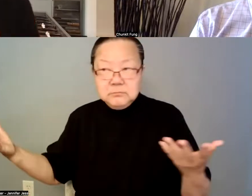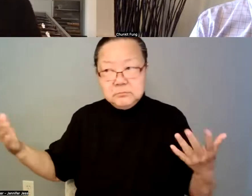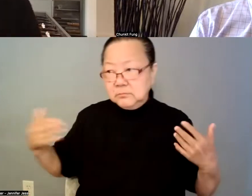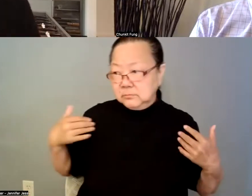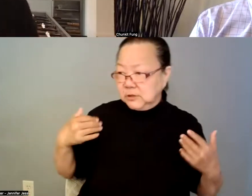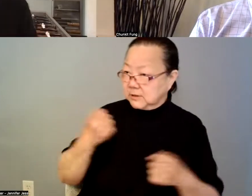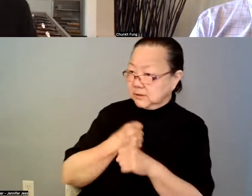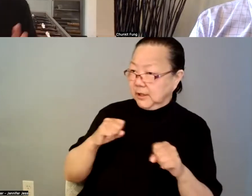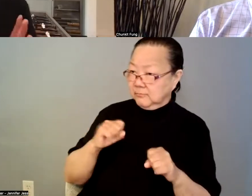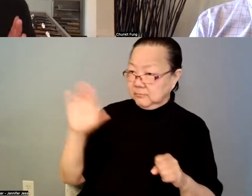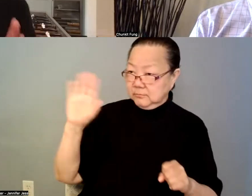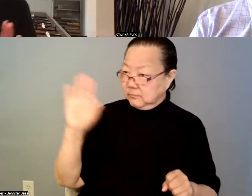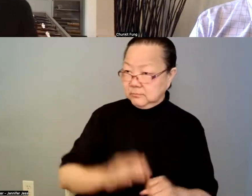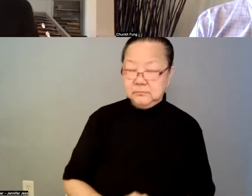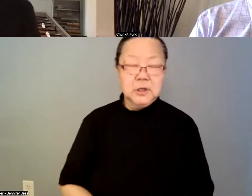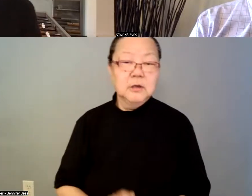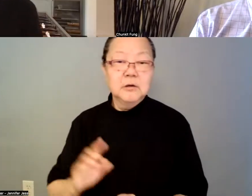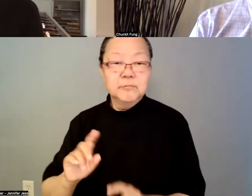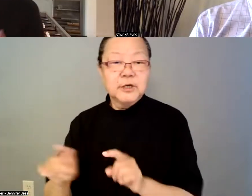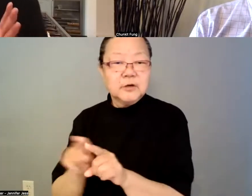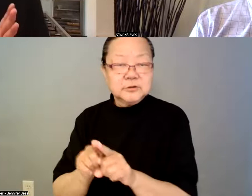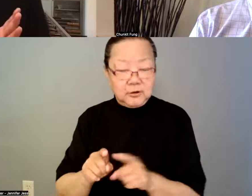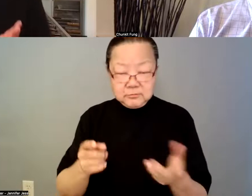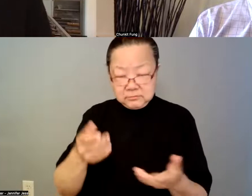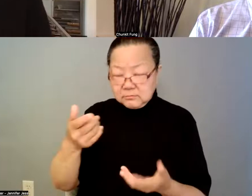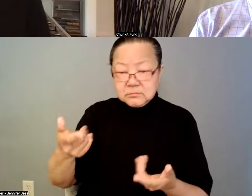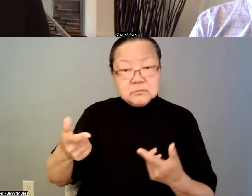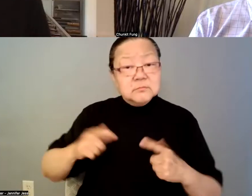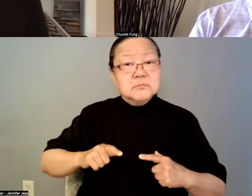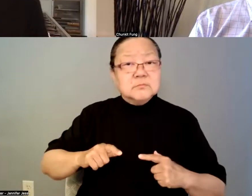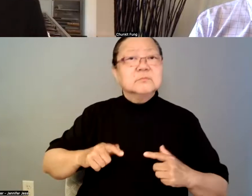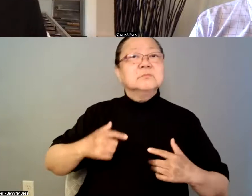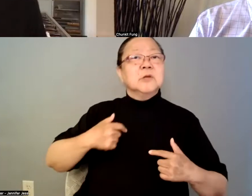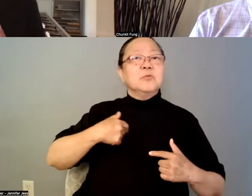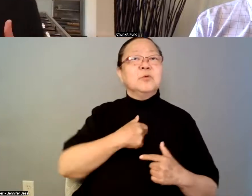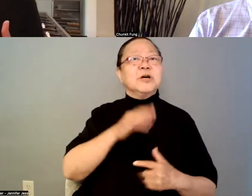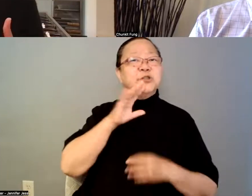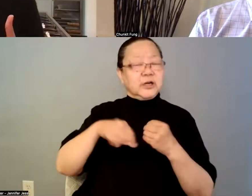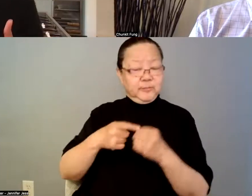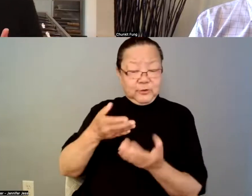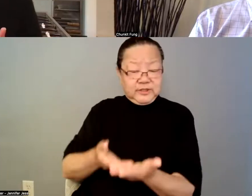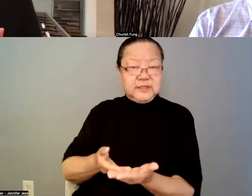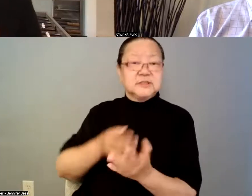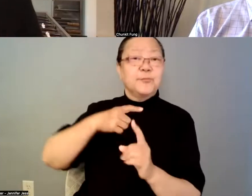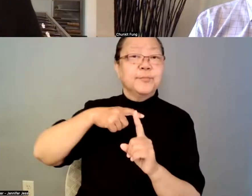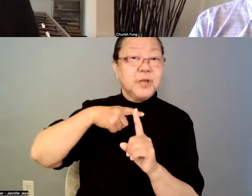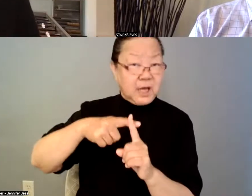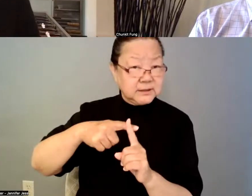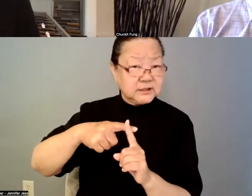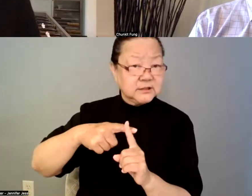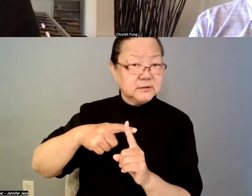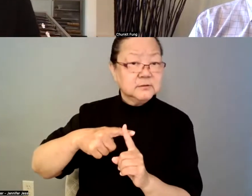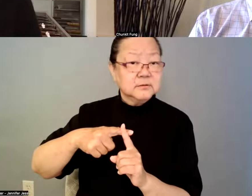are the solutions? Well, I will say, just to flip it to hope, I will say we are talking about these things in addition to